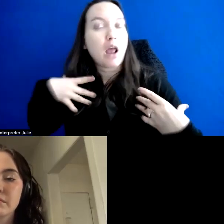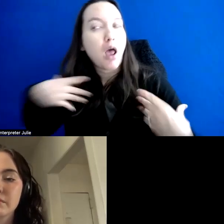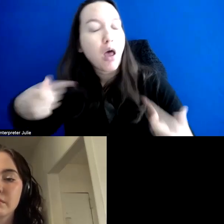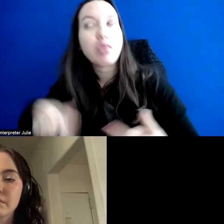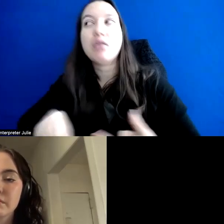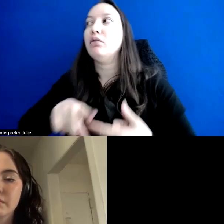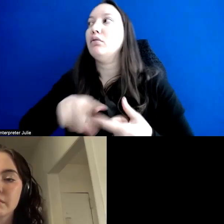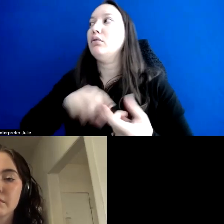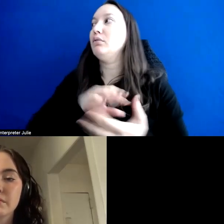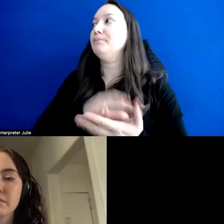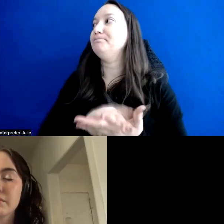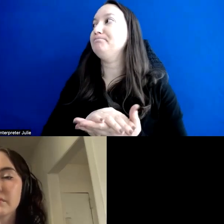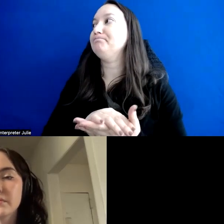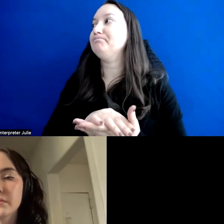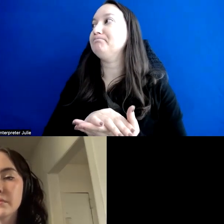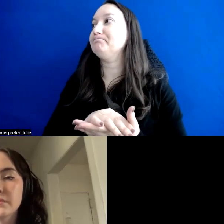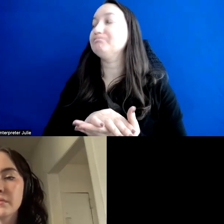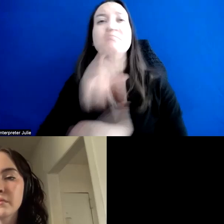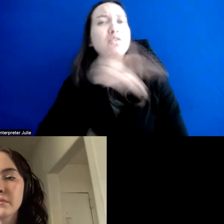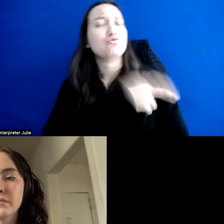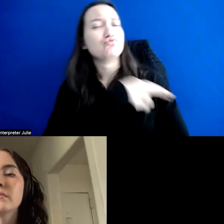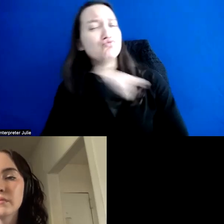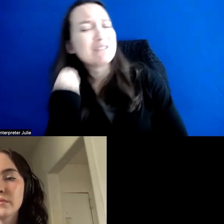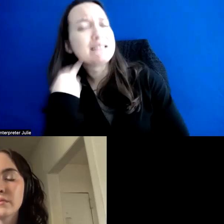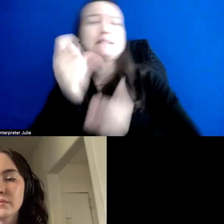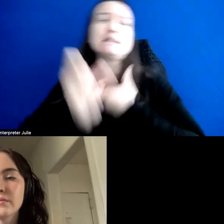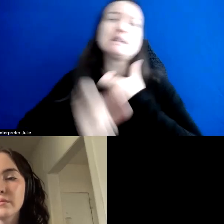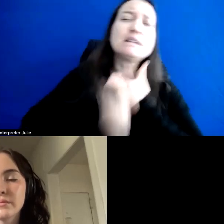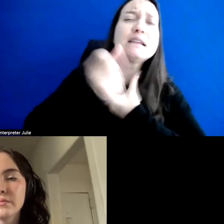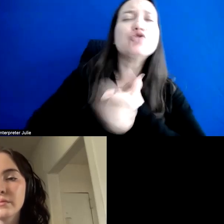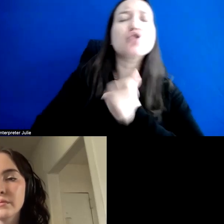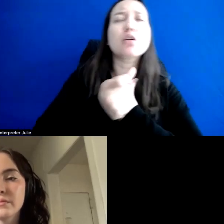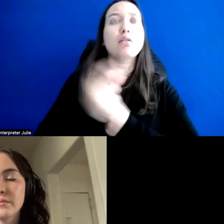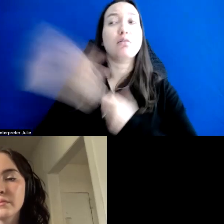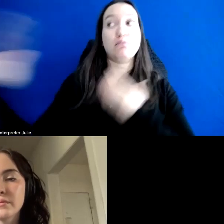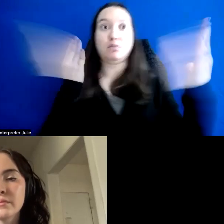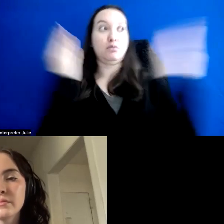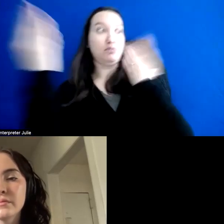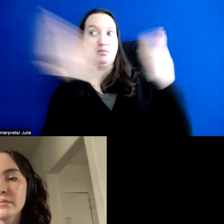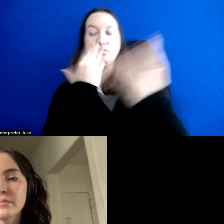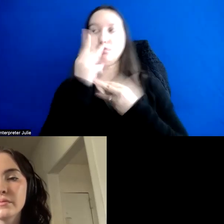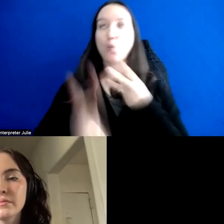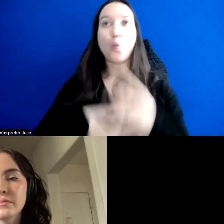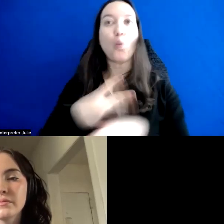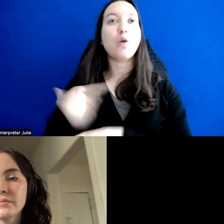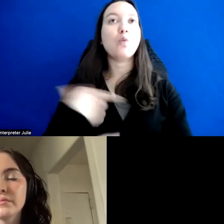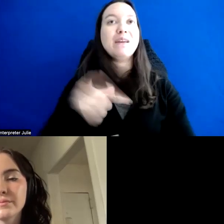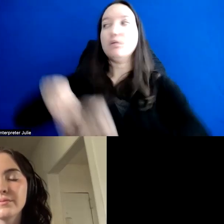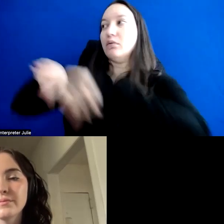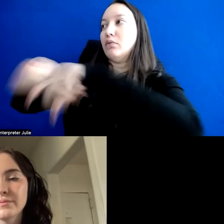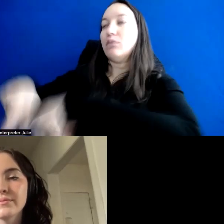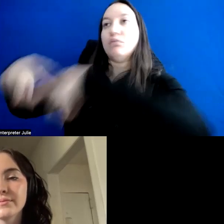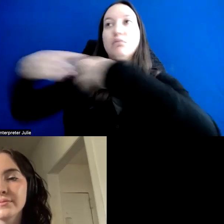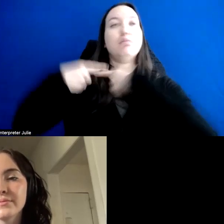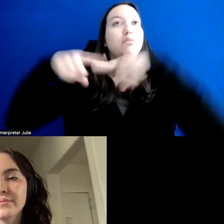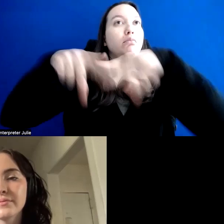over all the risks and dangers that the world presents to us. We have to depend on one another. We